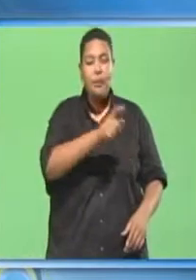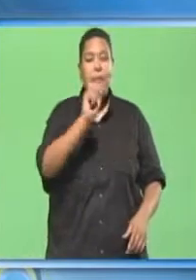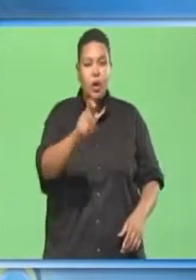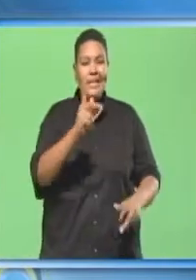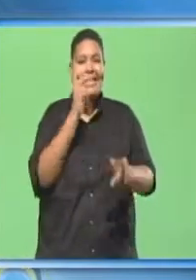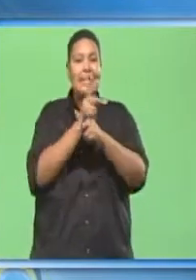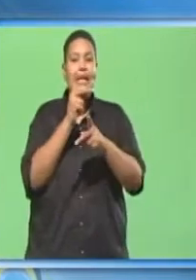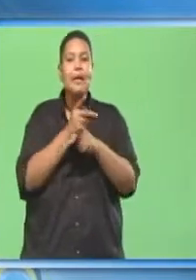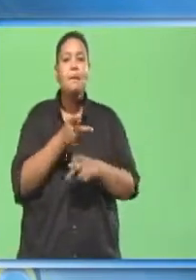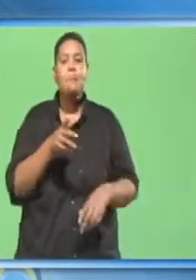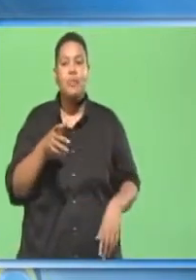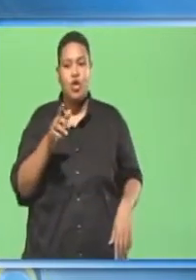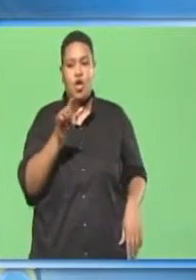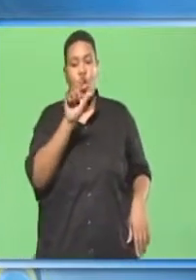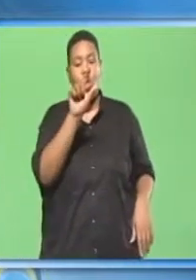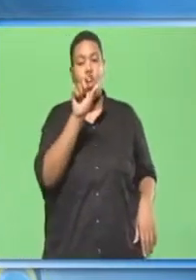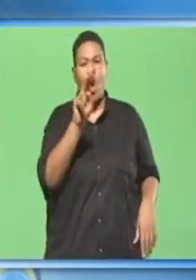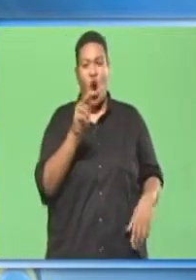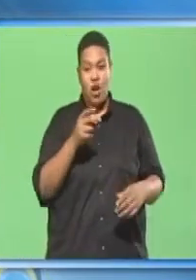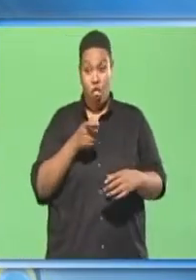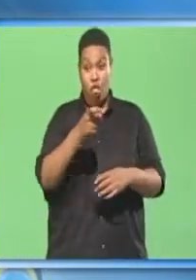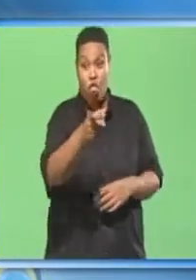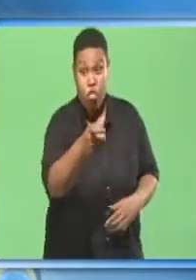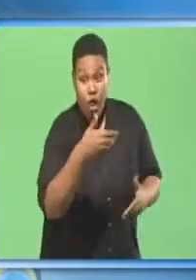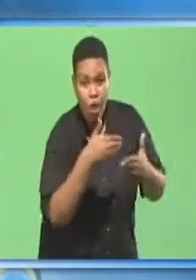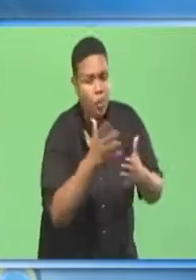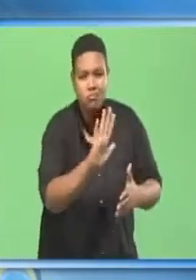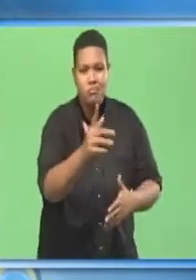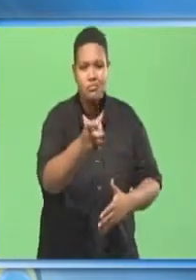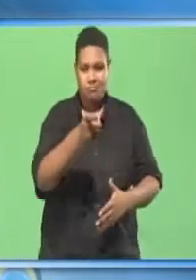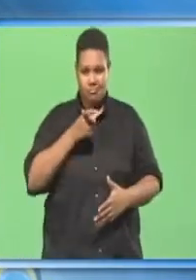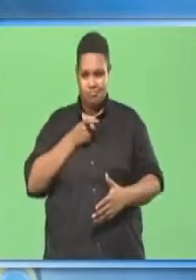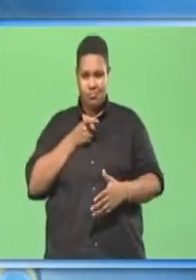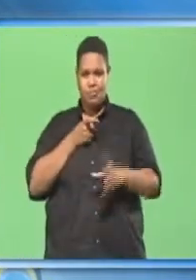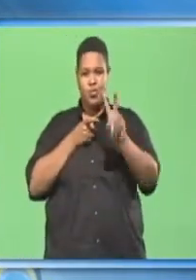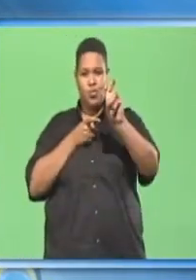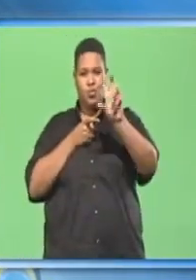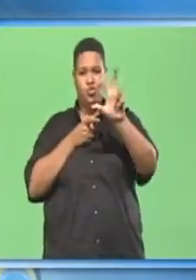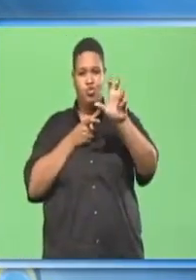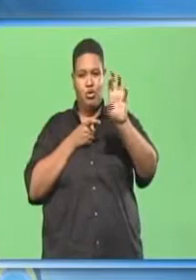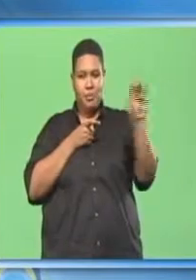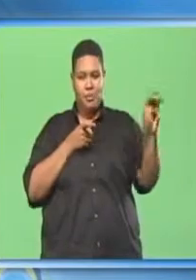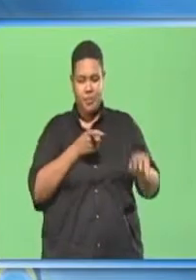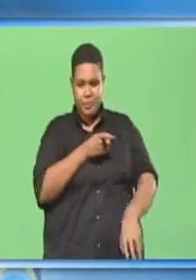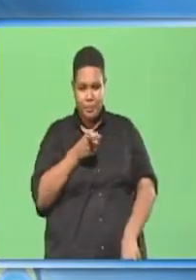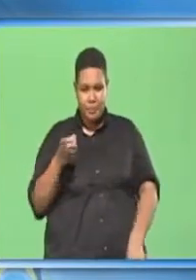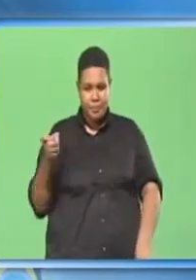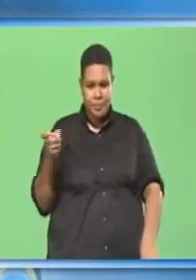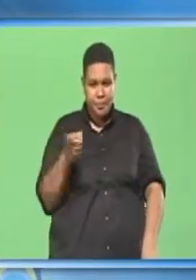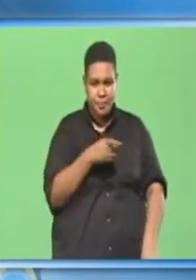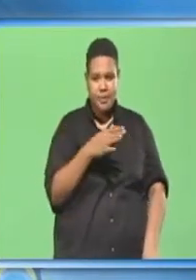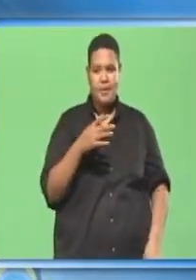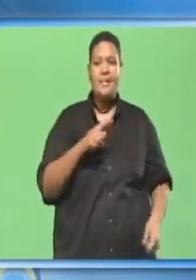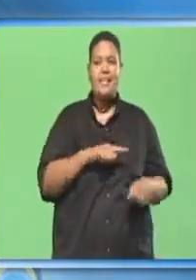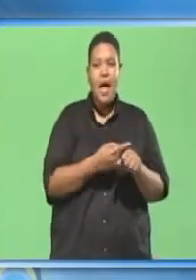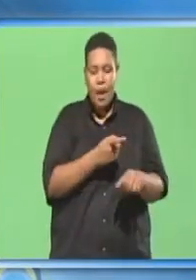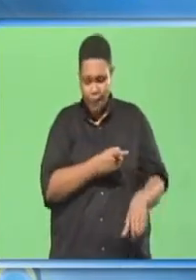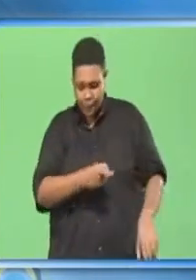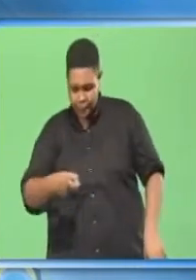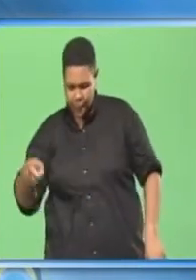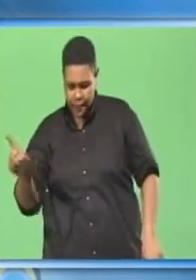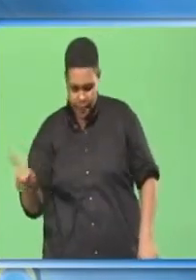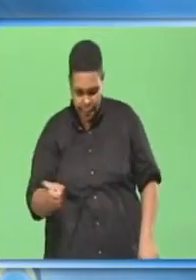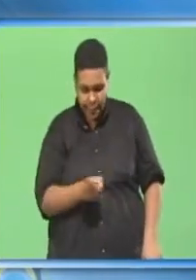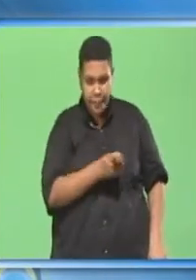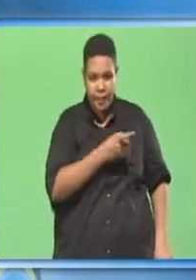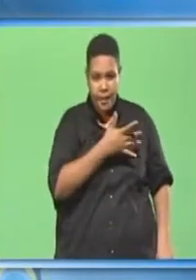of the gun between 200 to 300 mm. Begin the stroke before pulling the trigger and release the